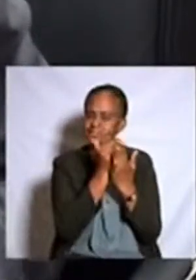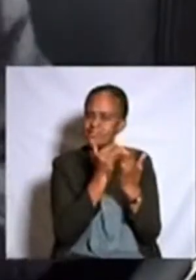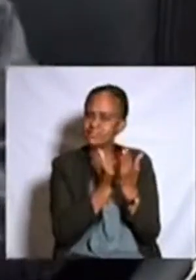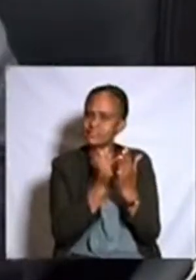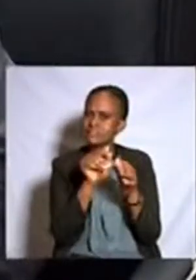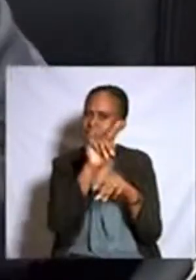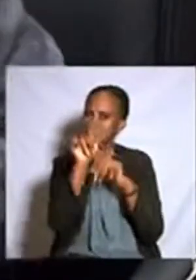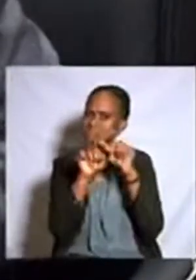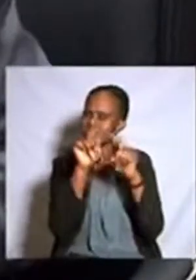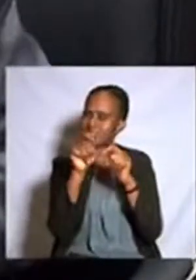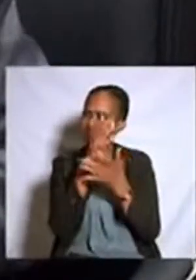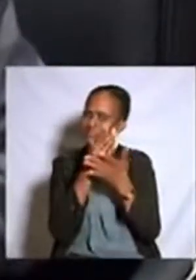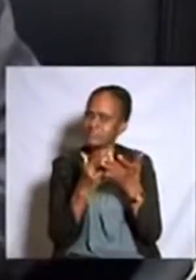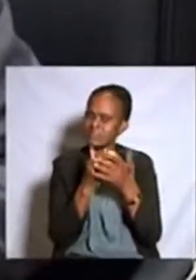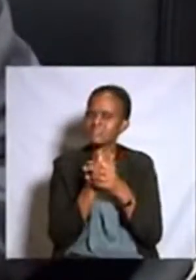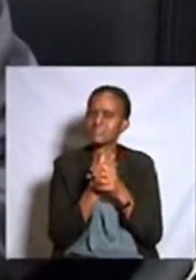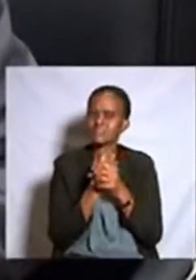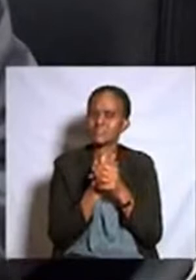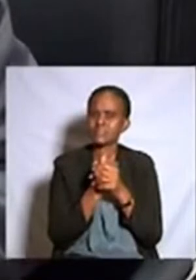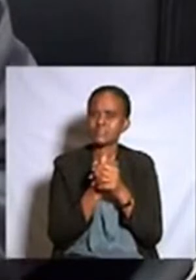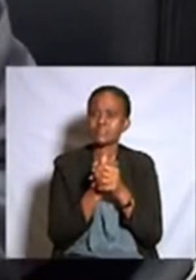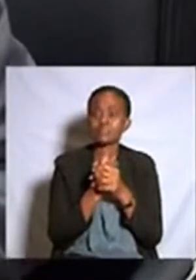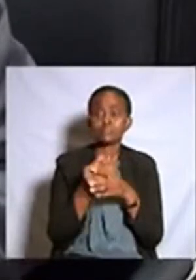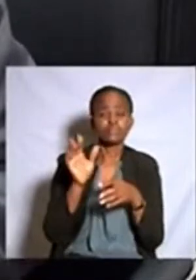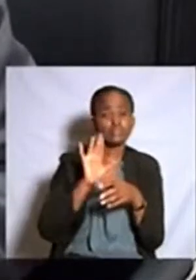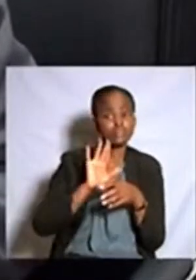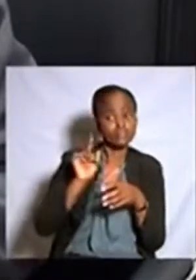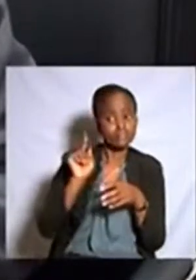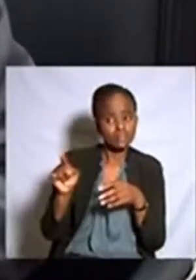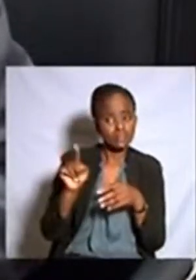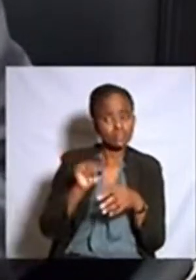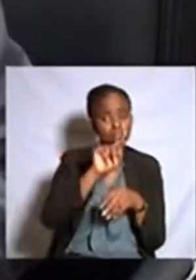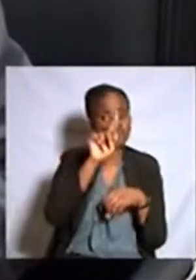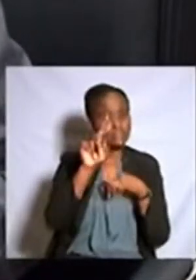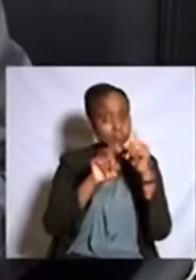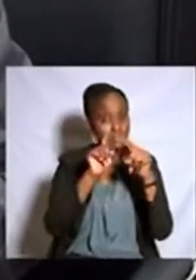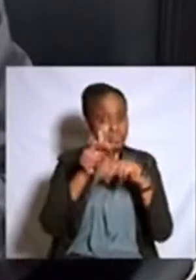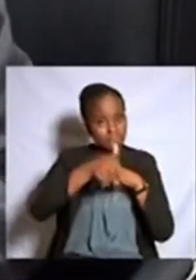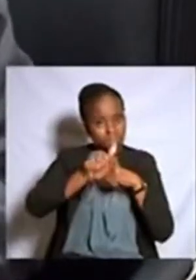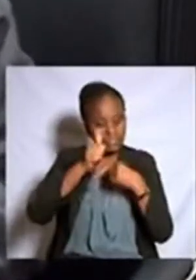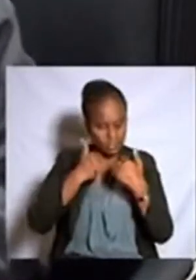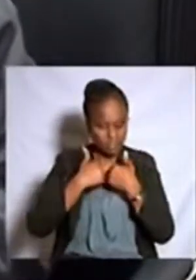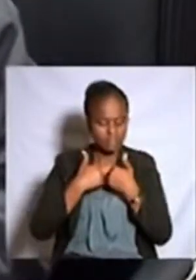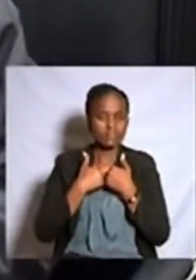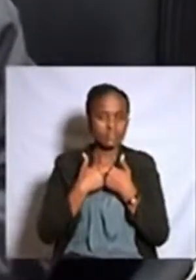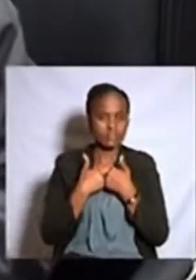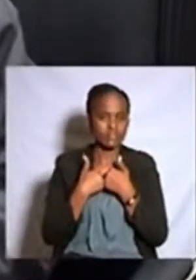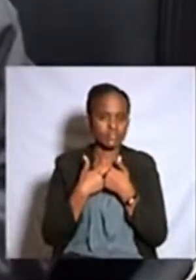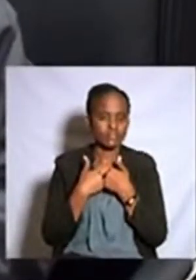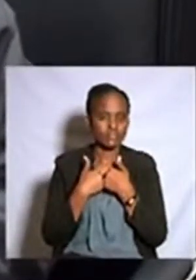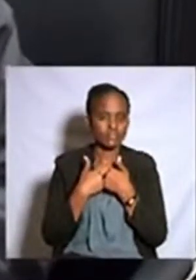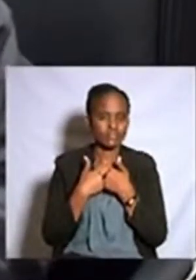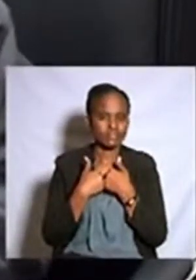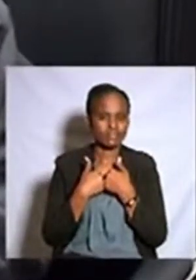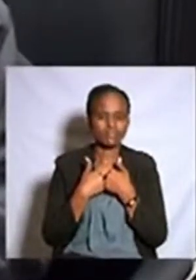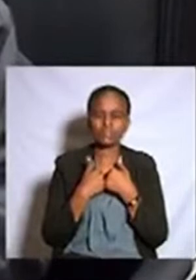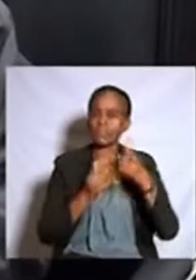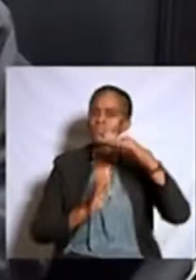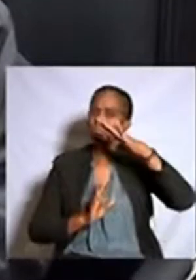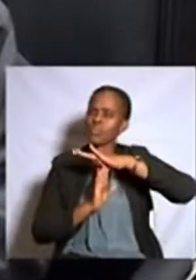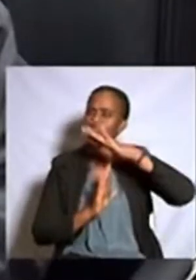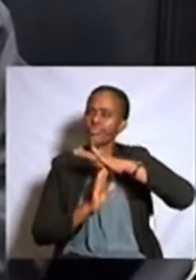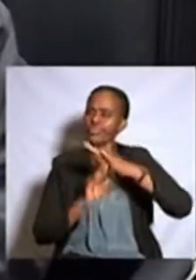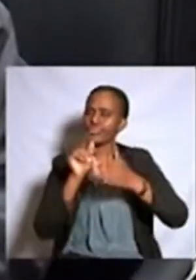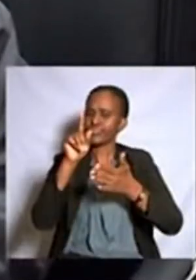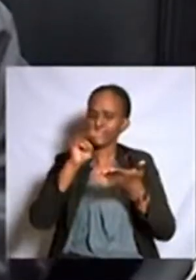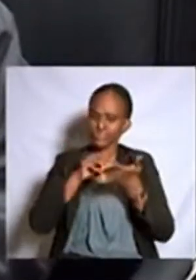questions. In here, the query was that you had a maximum of 1 million in